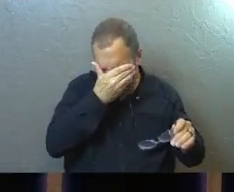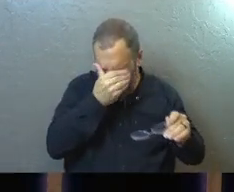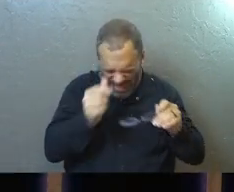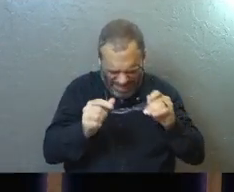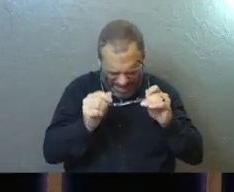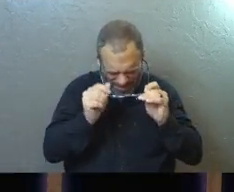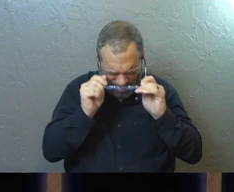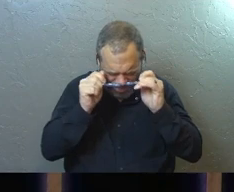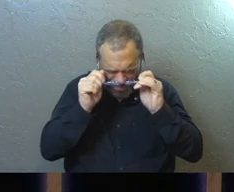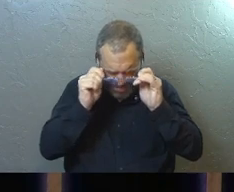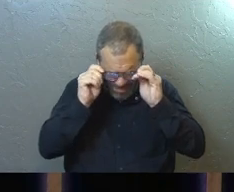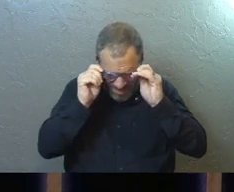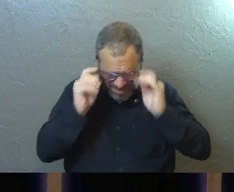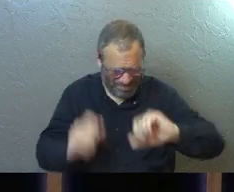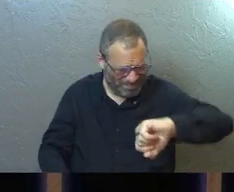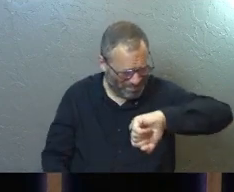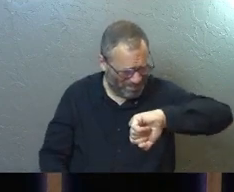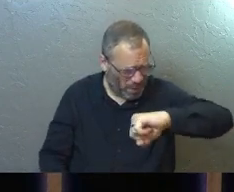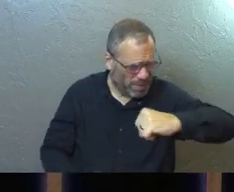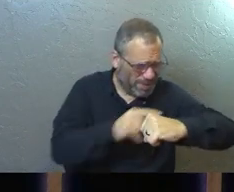worst time to be woken up, right?